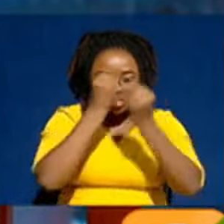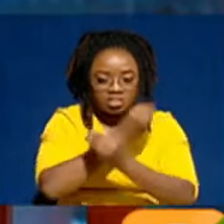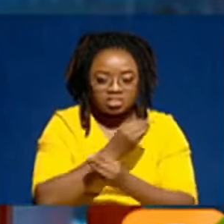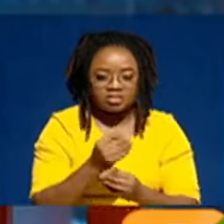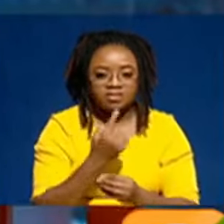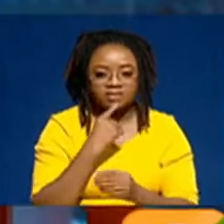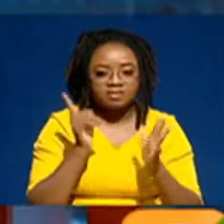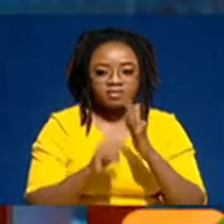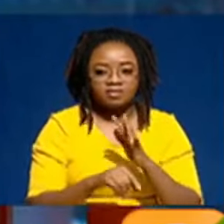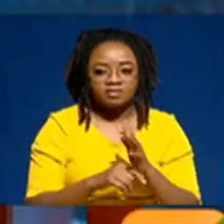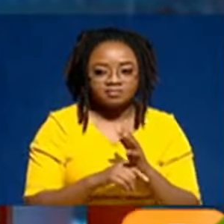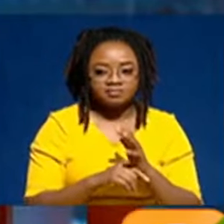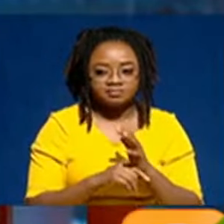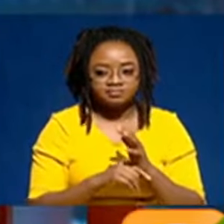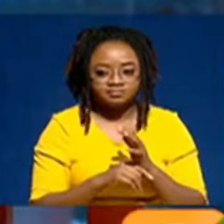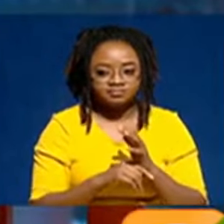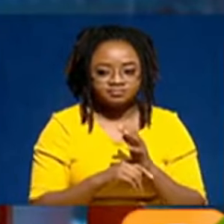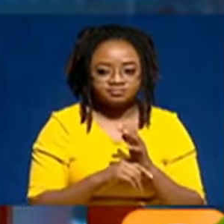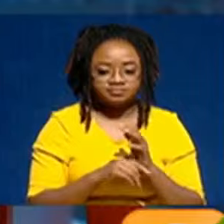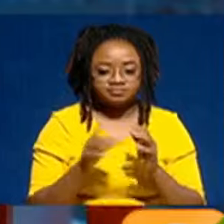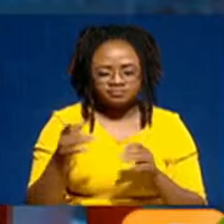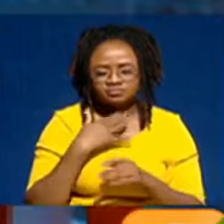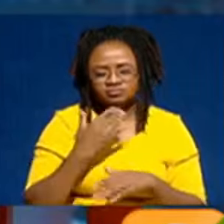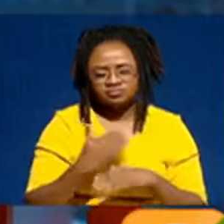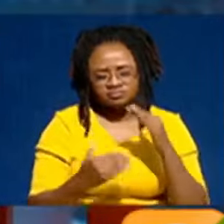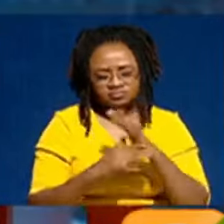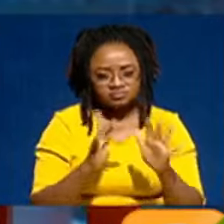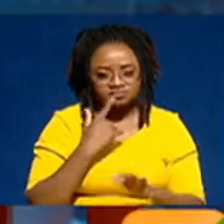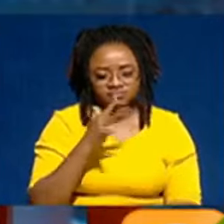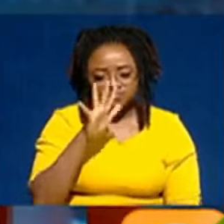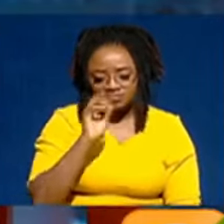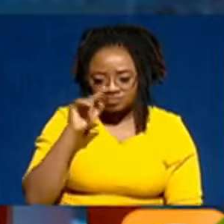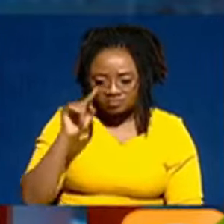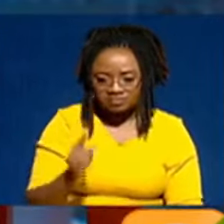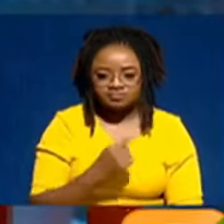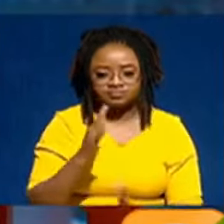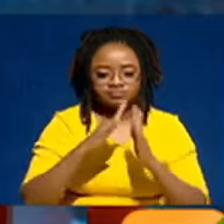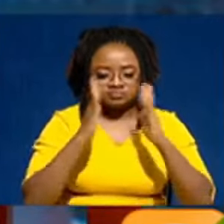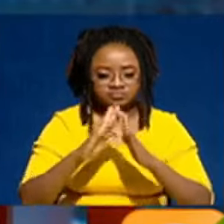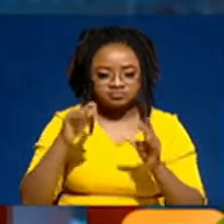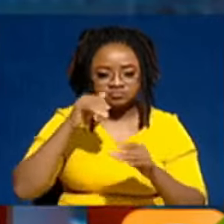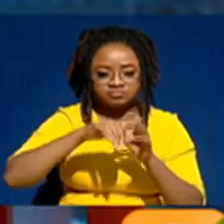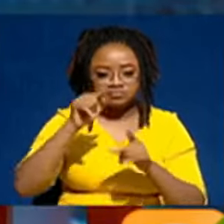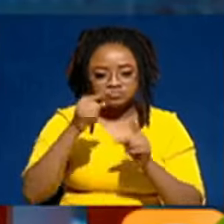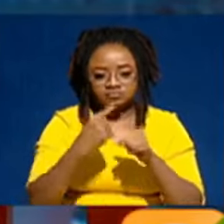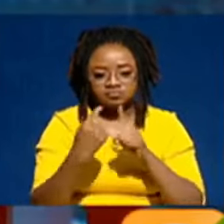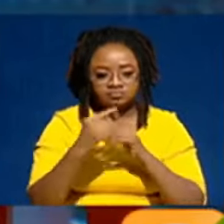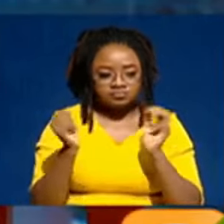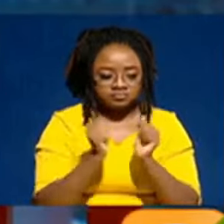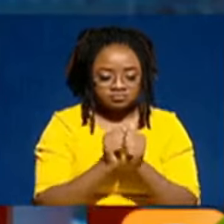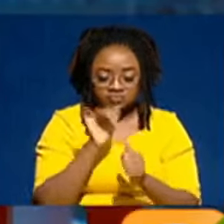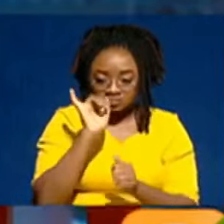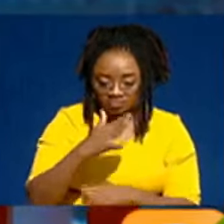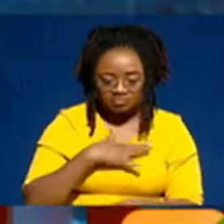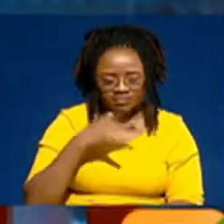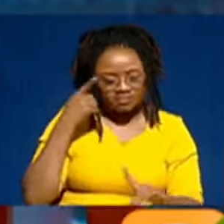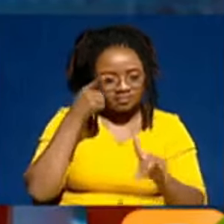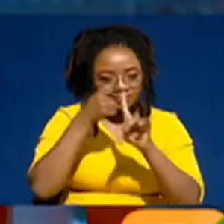Philip Kisia's team was talking about building 150,000 units over 10 years, because that's what we wanted to do.